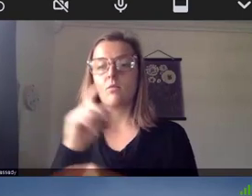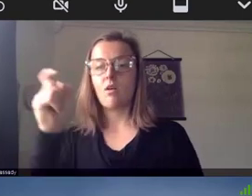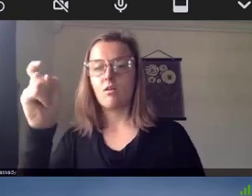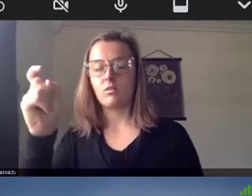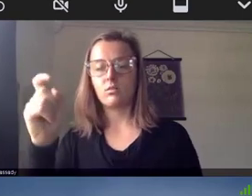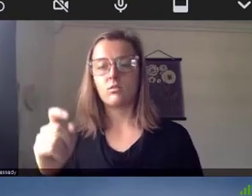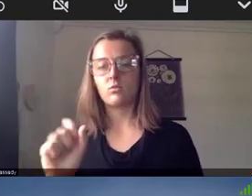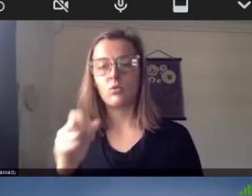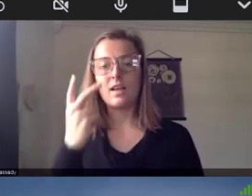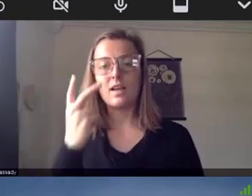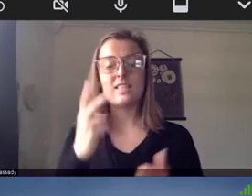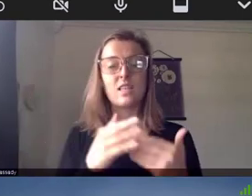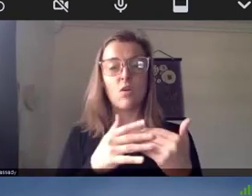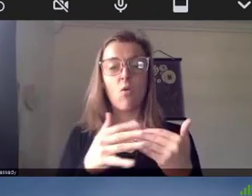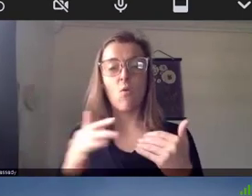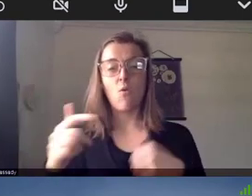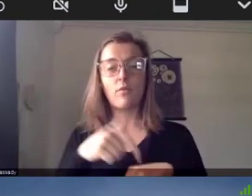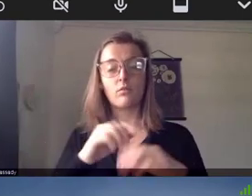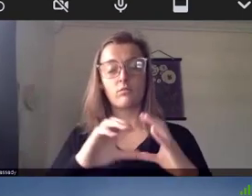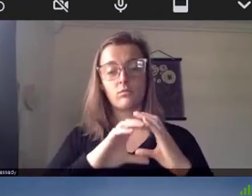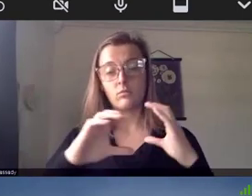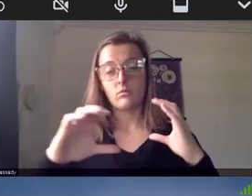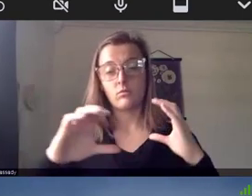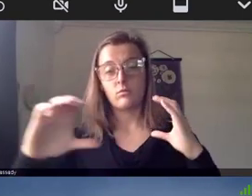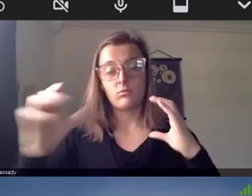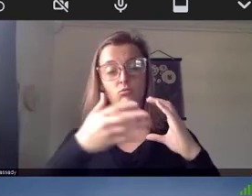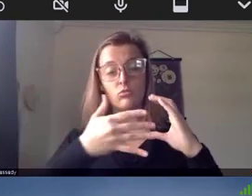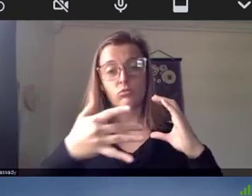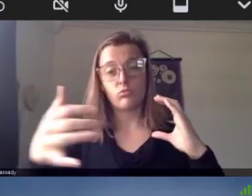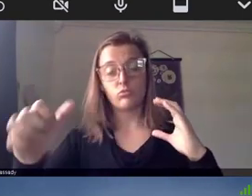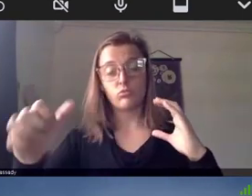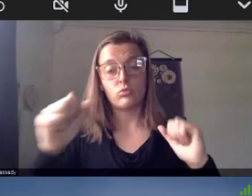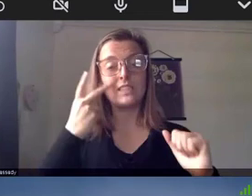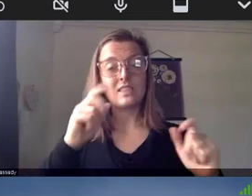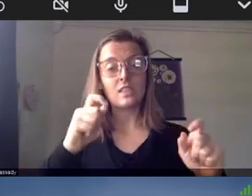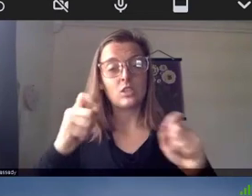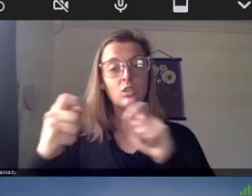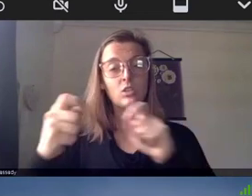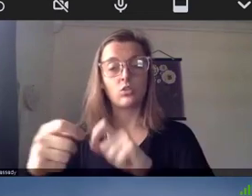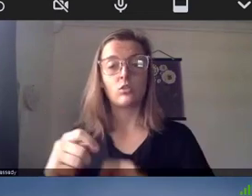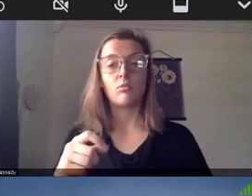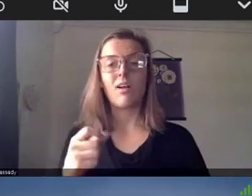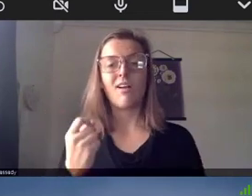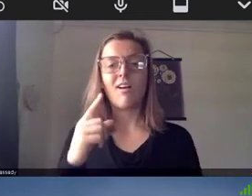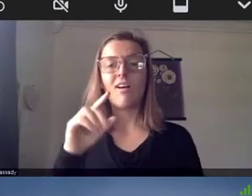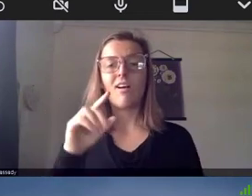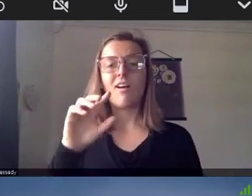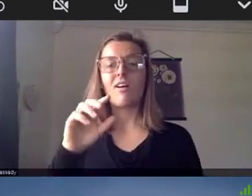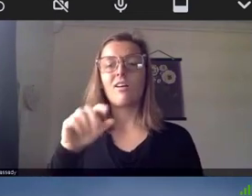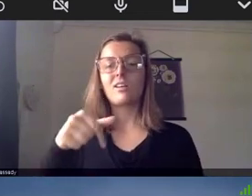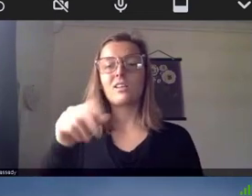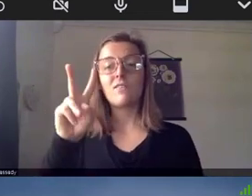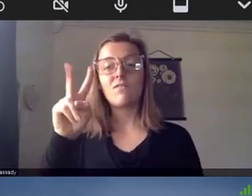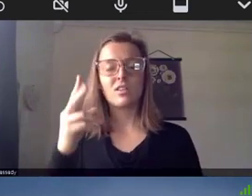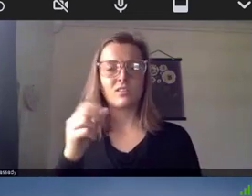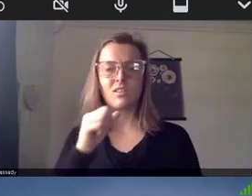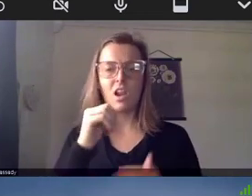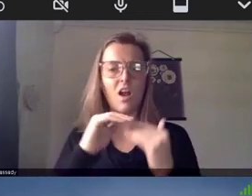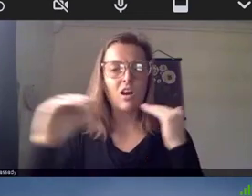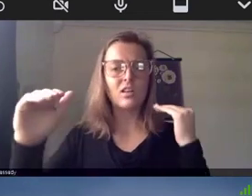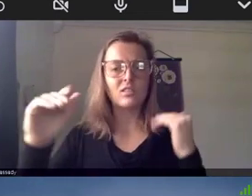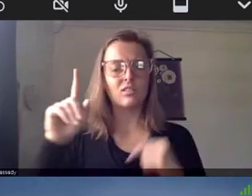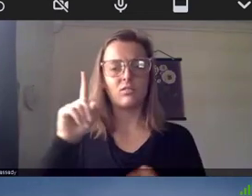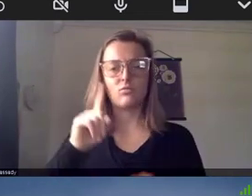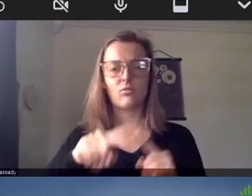the heat transfer because we don't know the heat flux. It's not constant, so we can't sort of just find the total heat transfer by multiplying